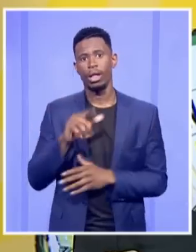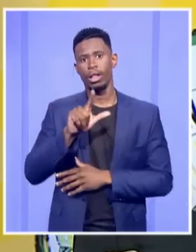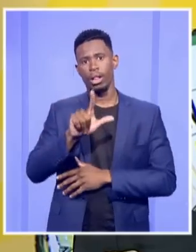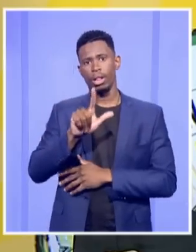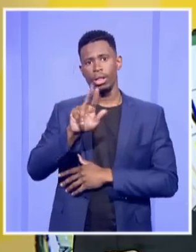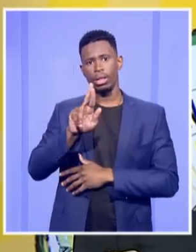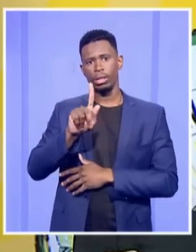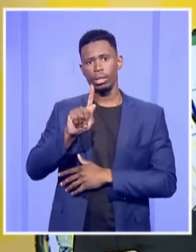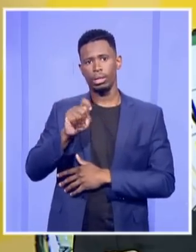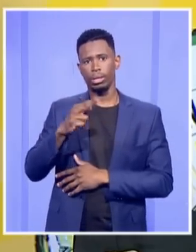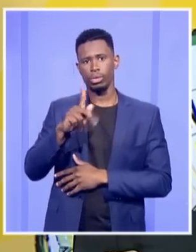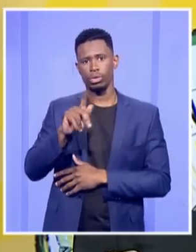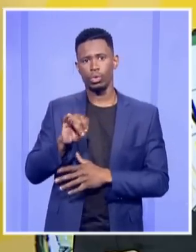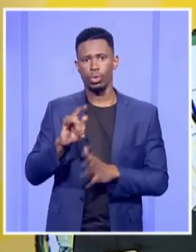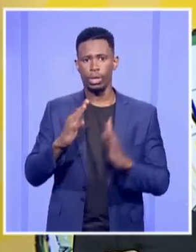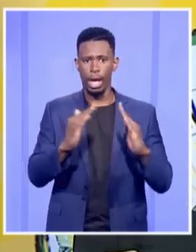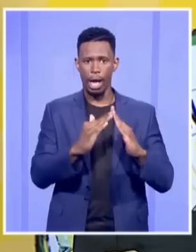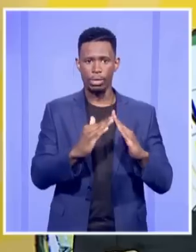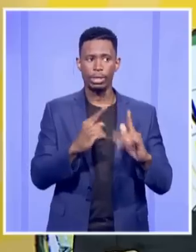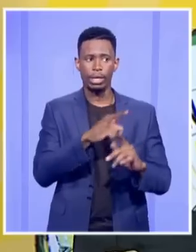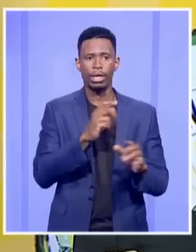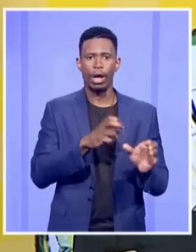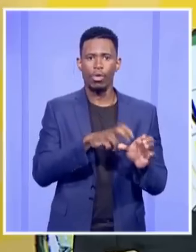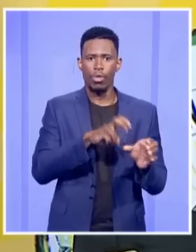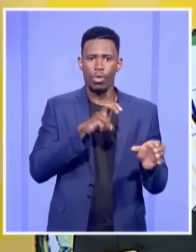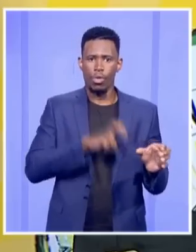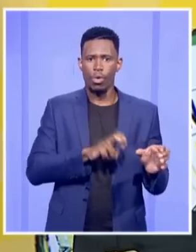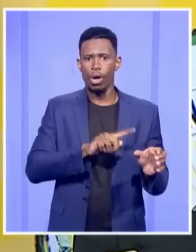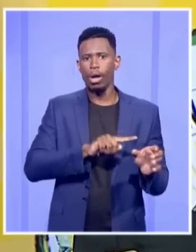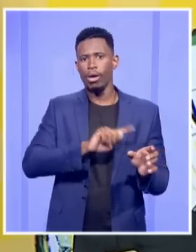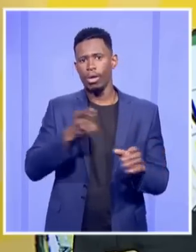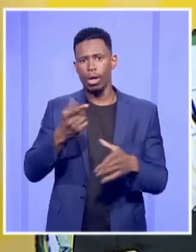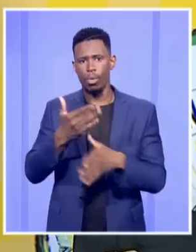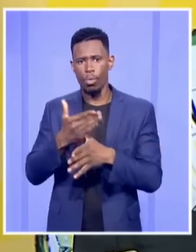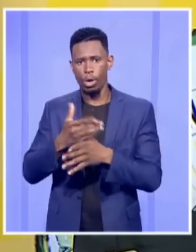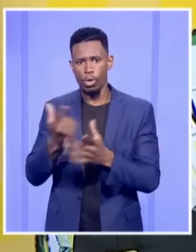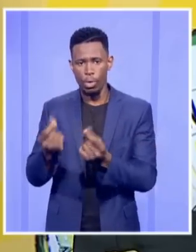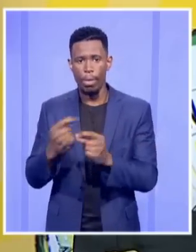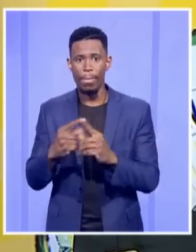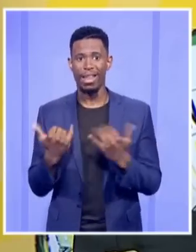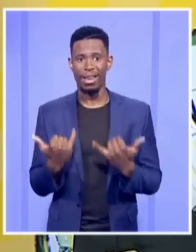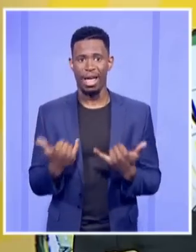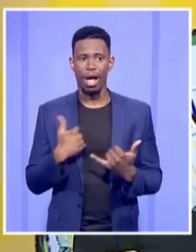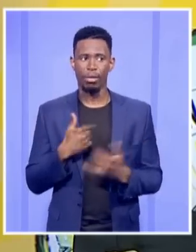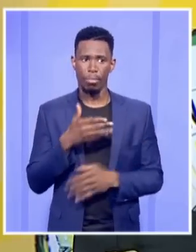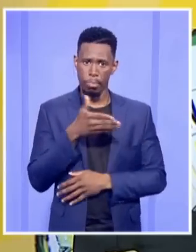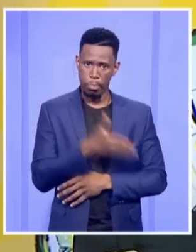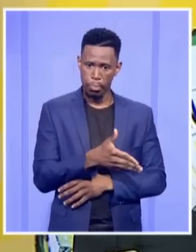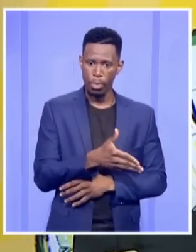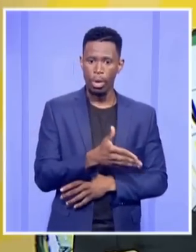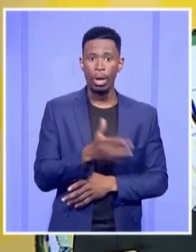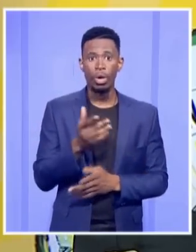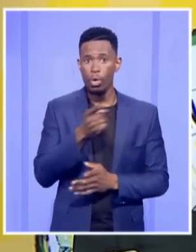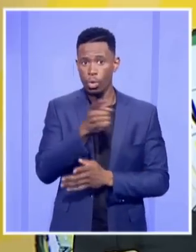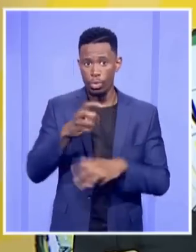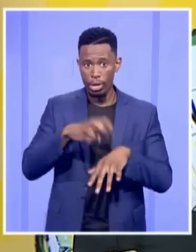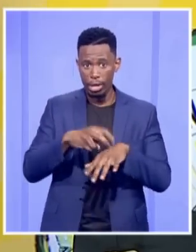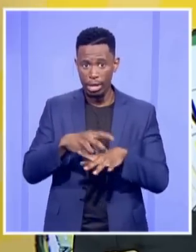us for other pastures. But he's here, he will be able to assist when you need assistance as well.